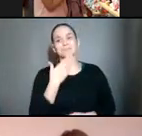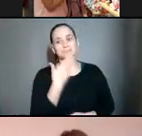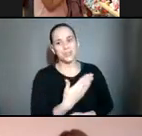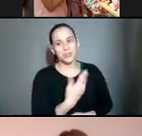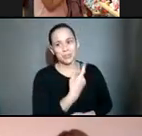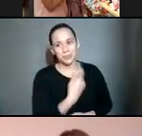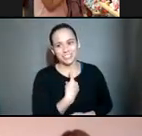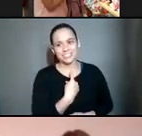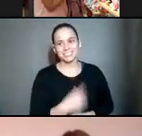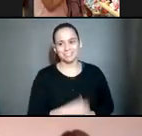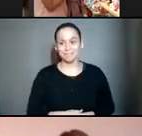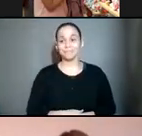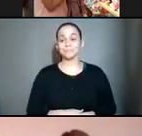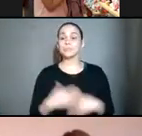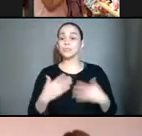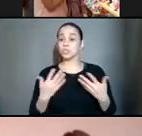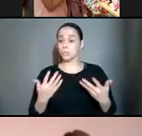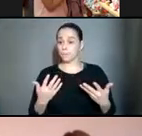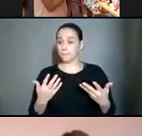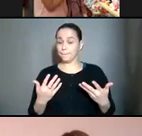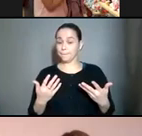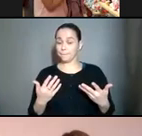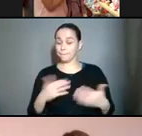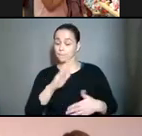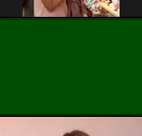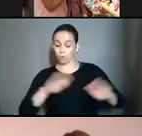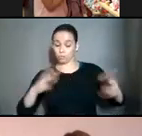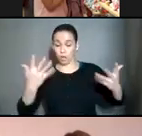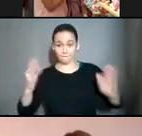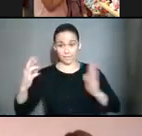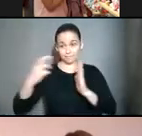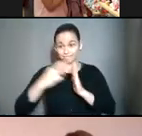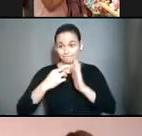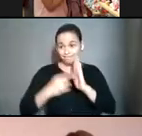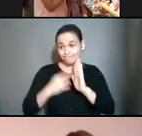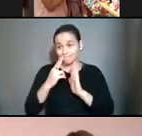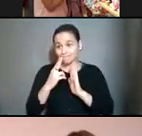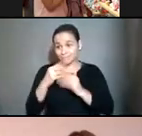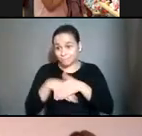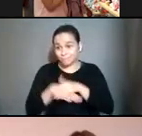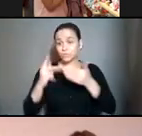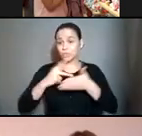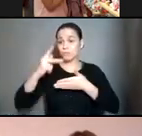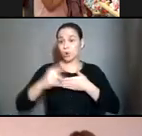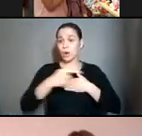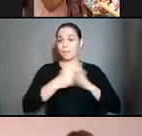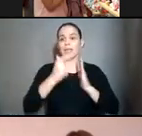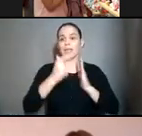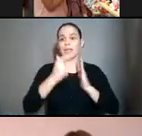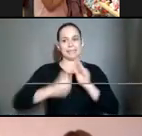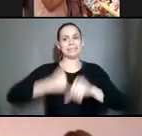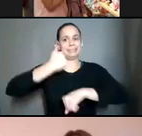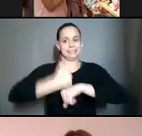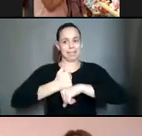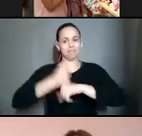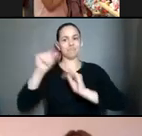question. So when your child is enrolled in the program, they are automatically set to their grade level,